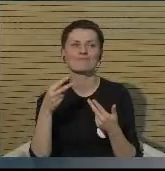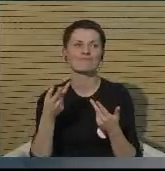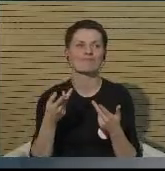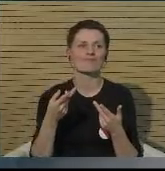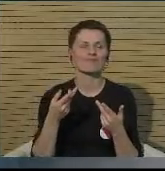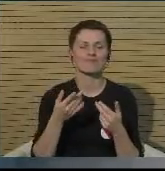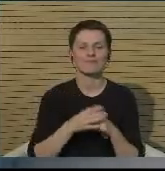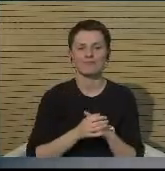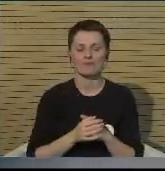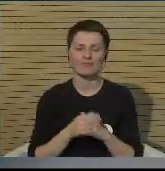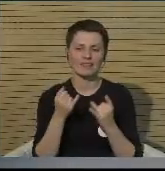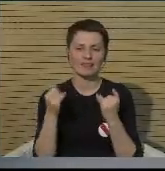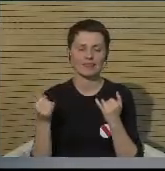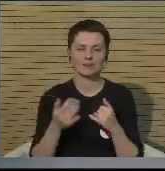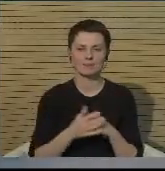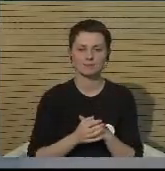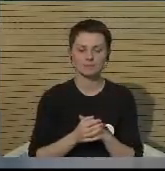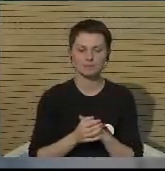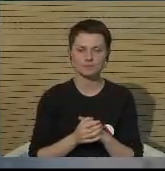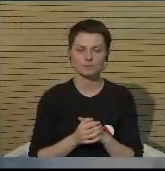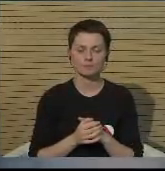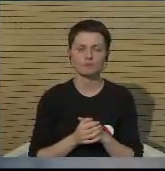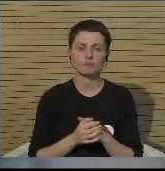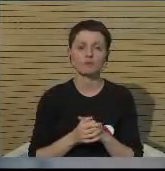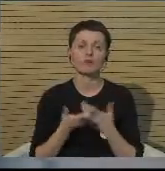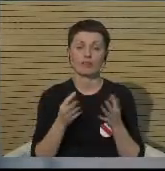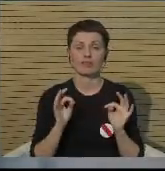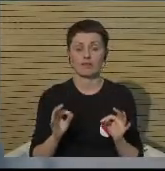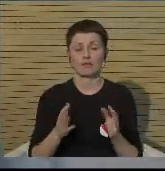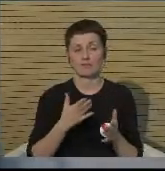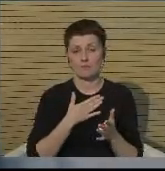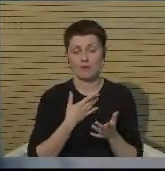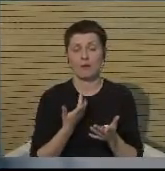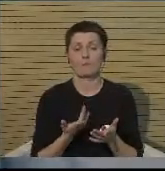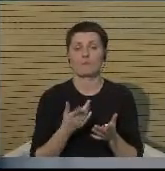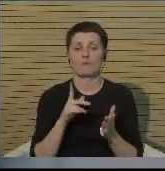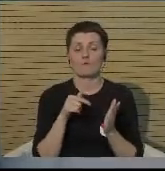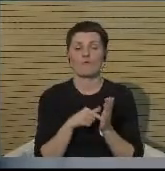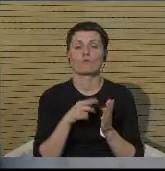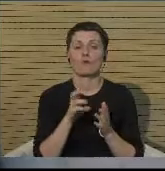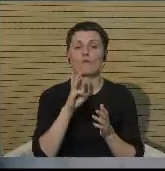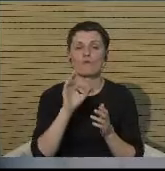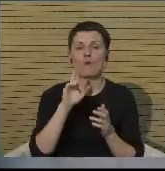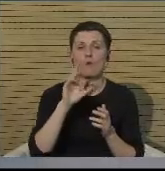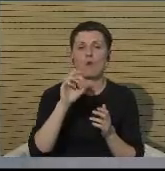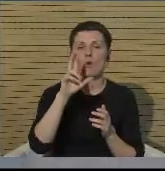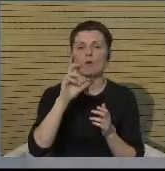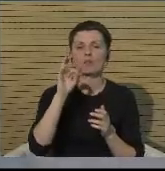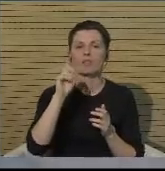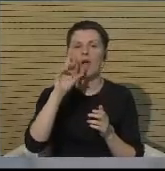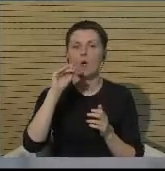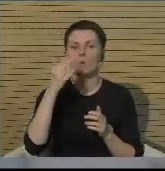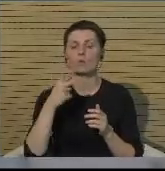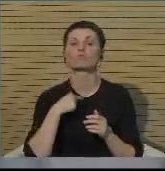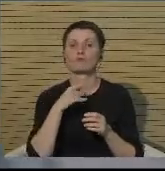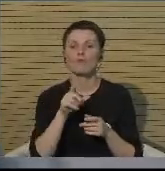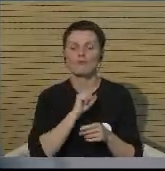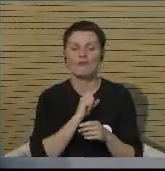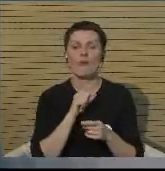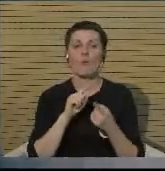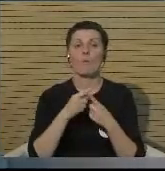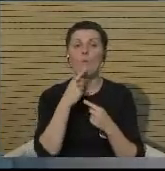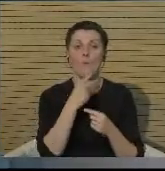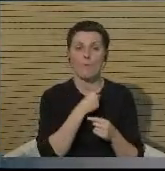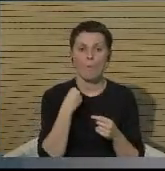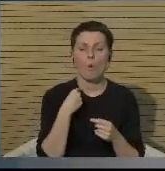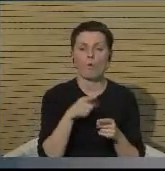interpreting, and maybe in Polish it's a little bit going to it's going to be a little bit more complex to interpret in Polish. But what we have is a kind of vorochtarium,